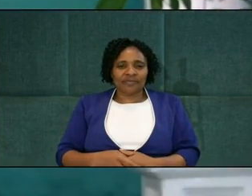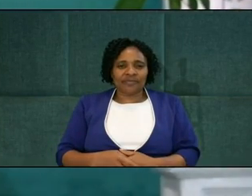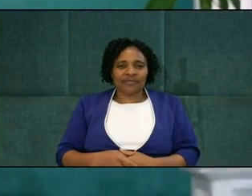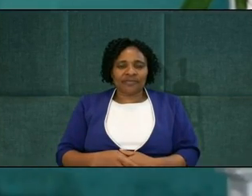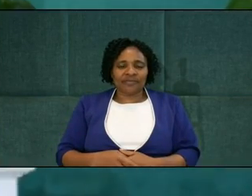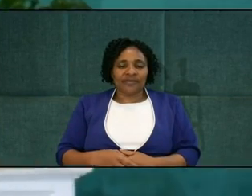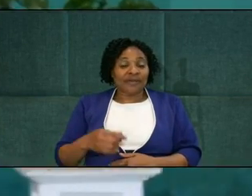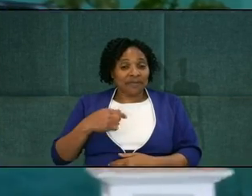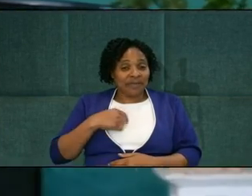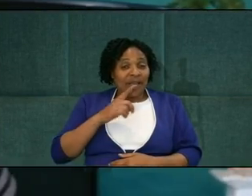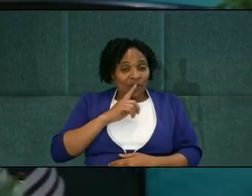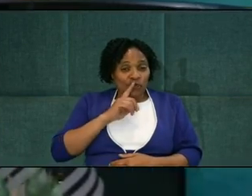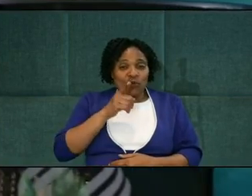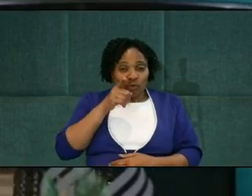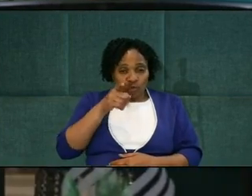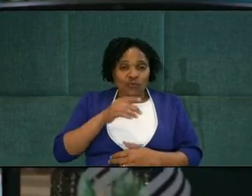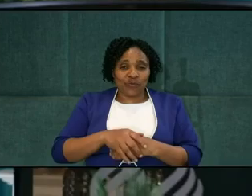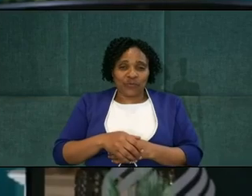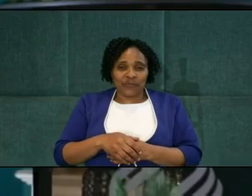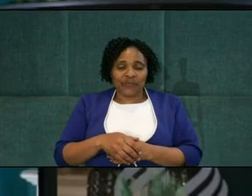And I'll share with you